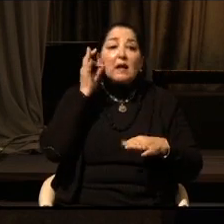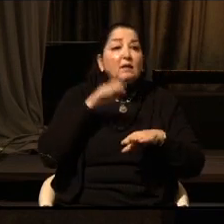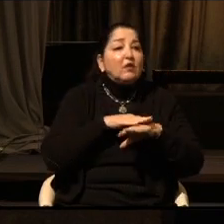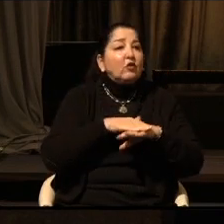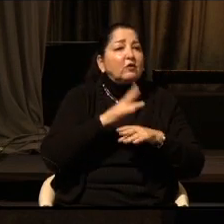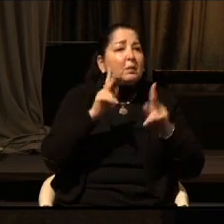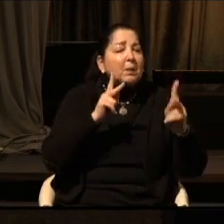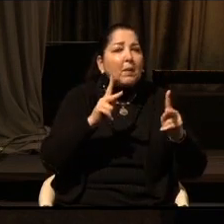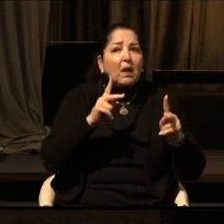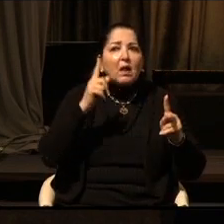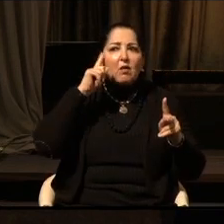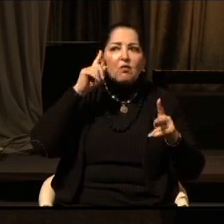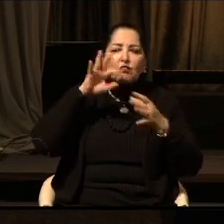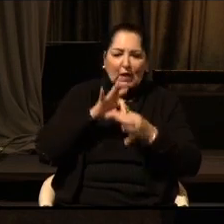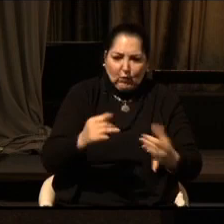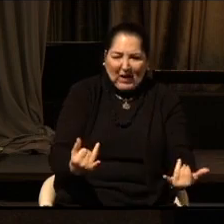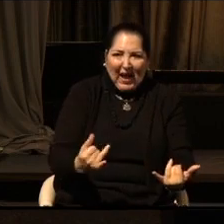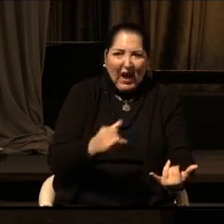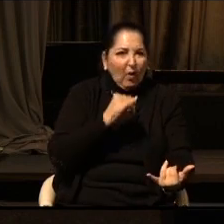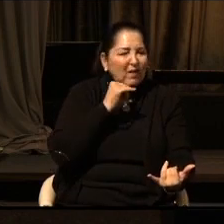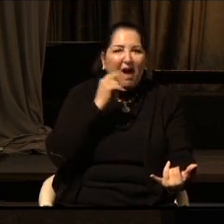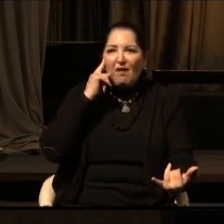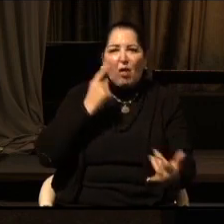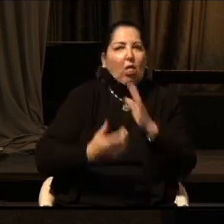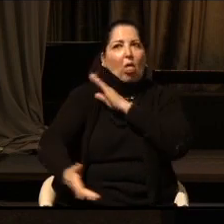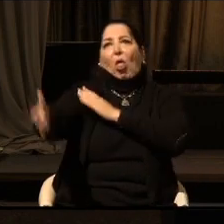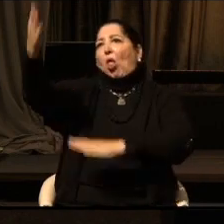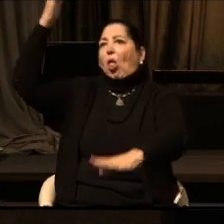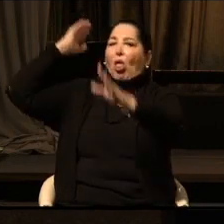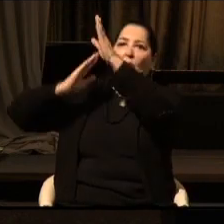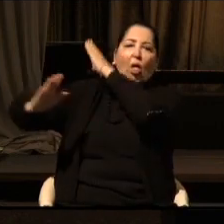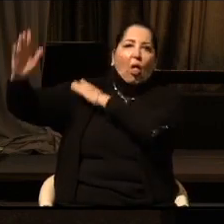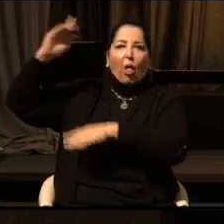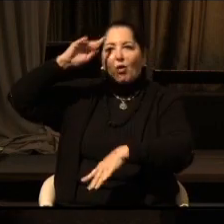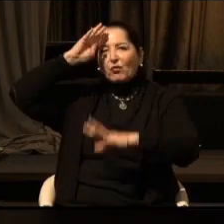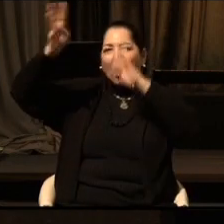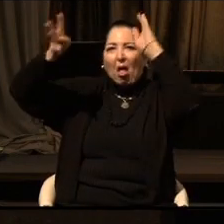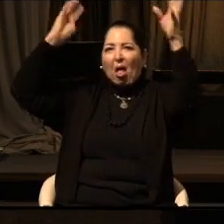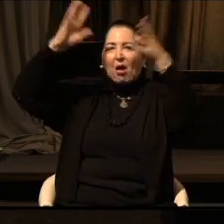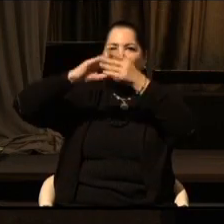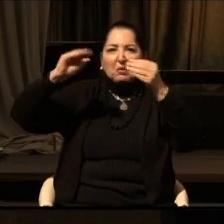folks, to get us out of myth and to get us into like current